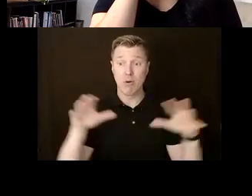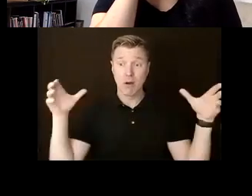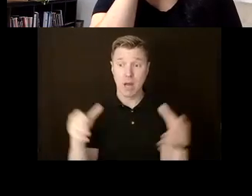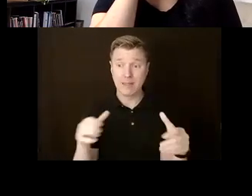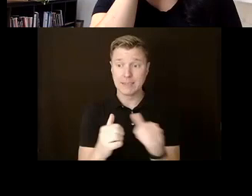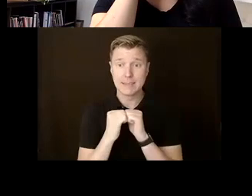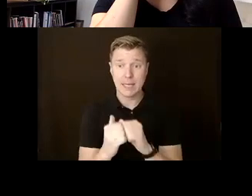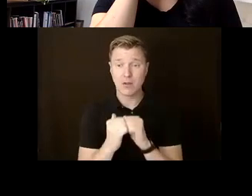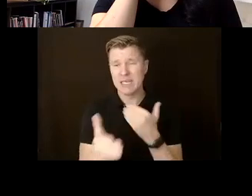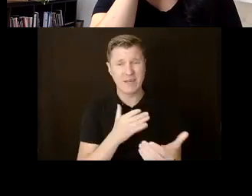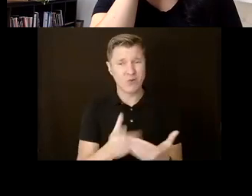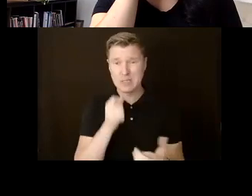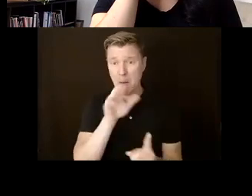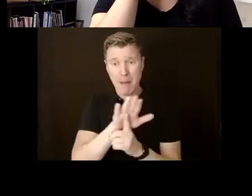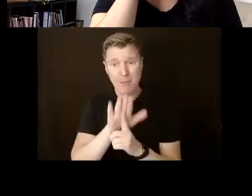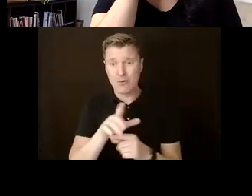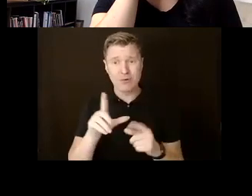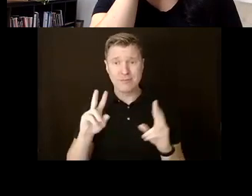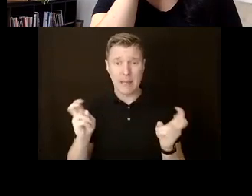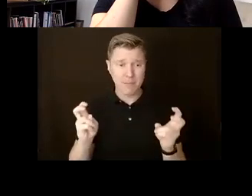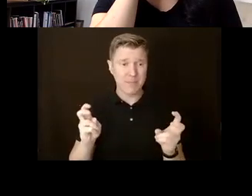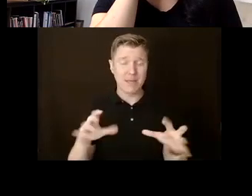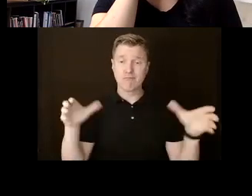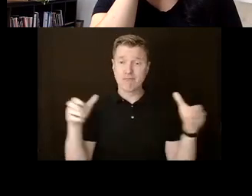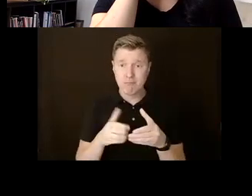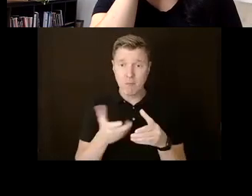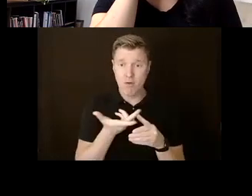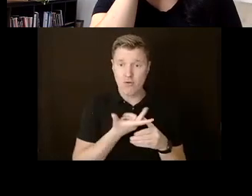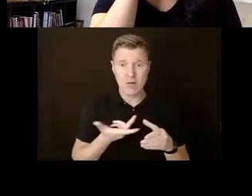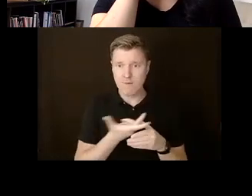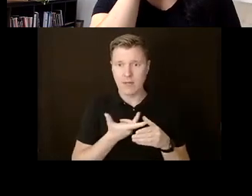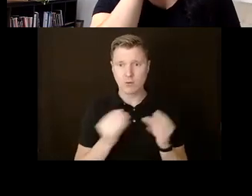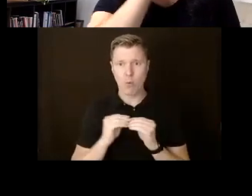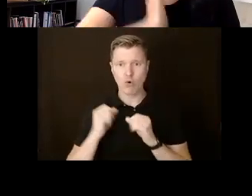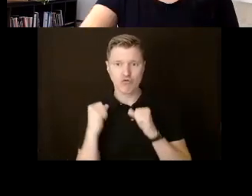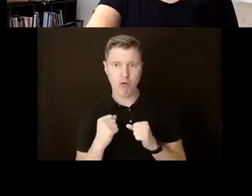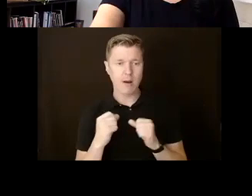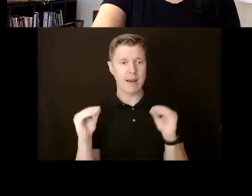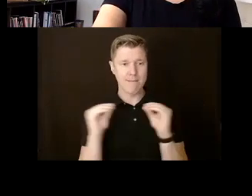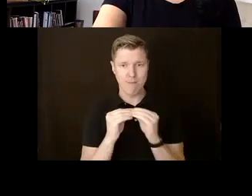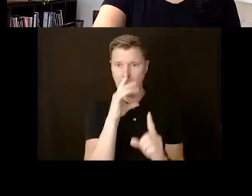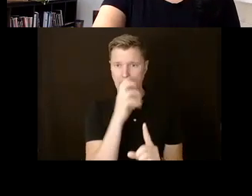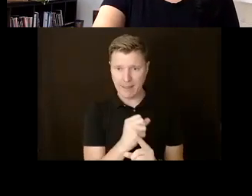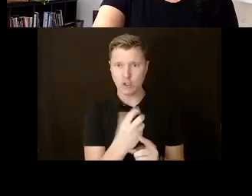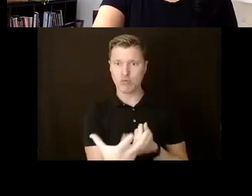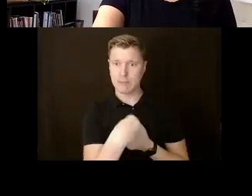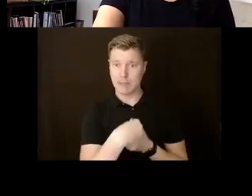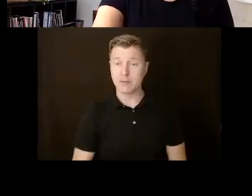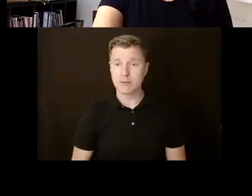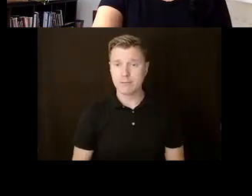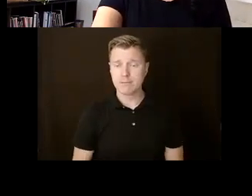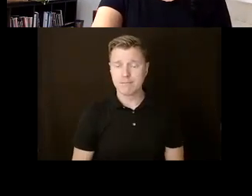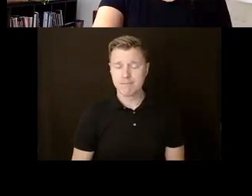was an unpopular topic. And, you know, if there were three of us, it was so much stronger and compelling to kind of engage.